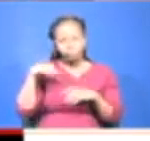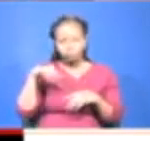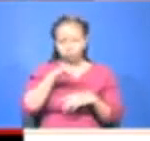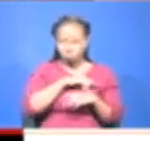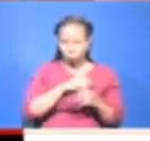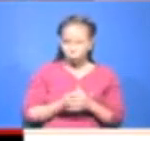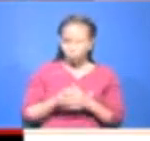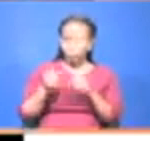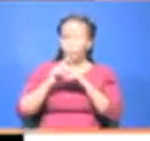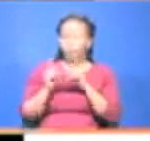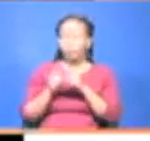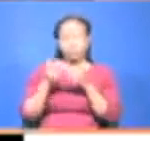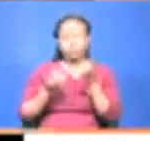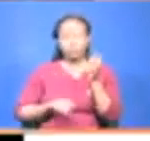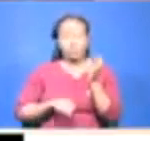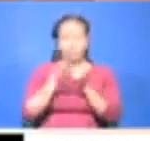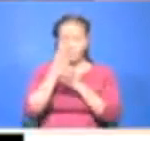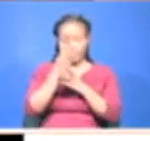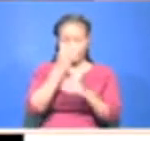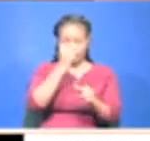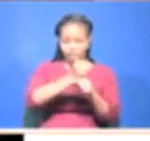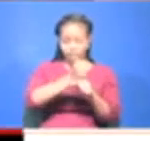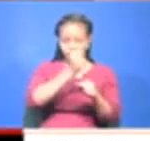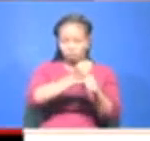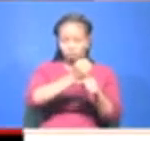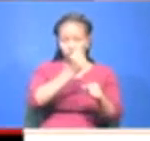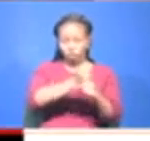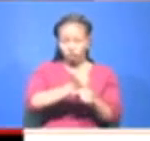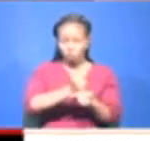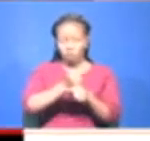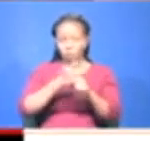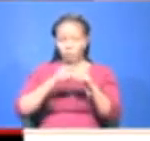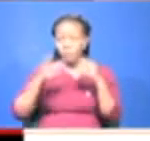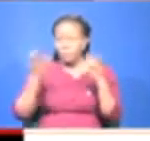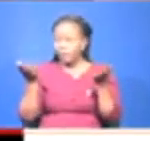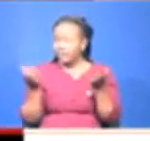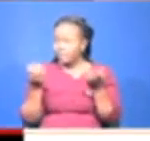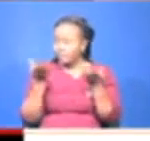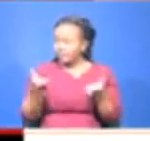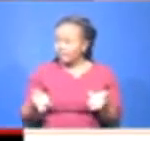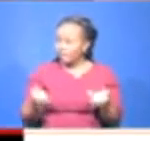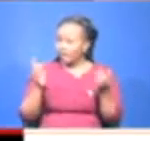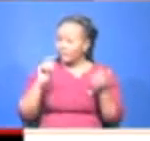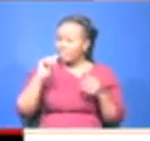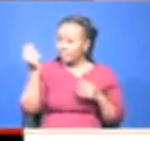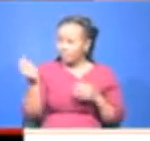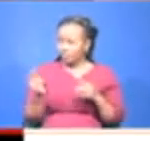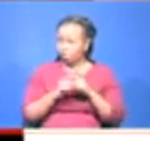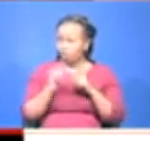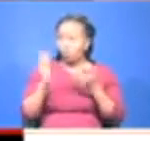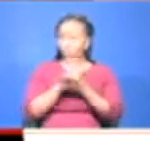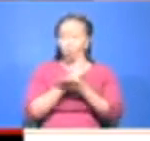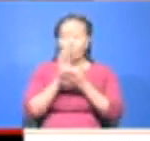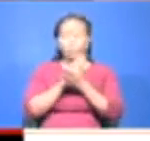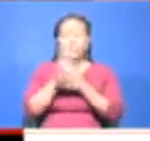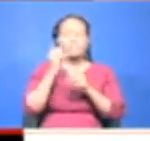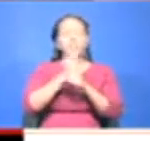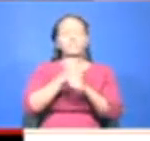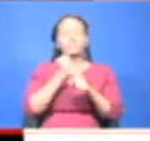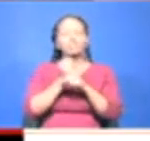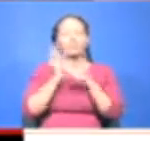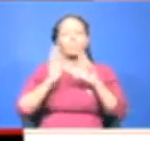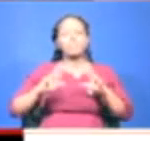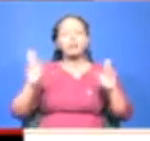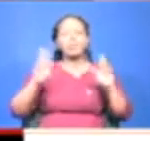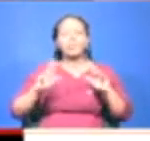then to create those jobs. But what I'm seeing in Kenya is, even within the jobs available, there is an issue with matching. So